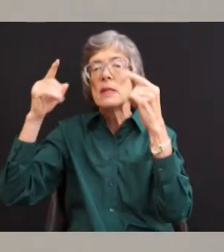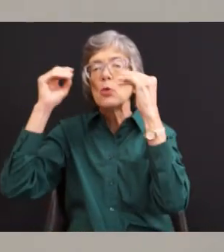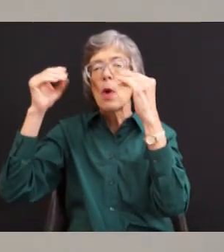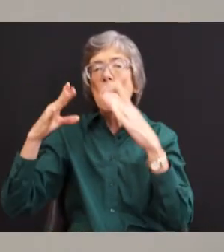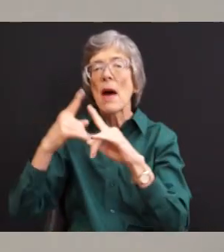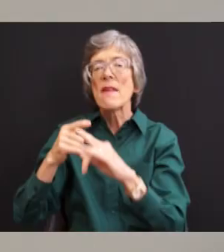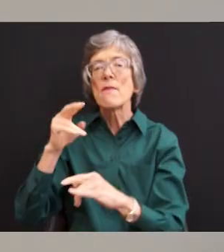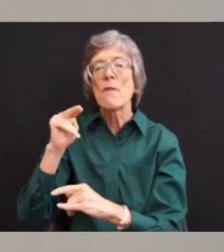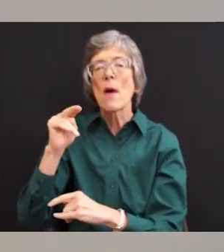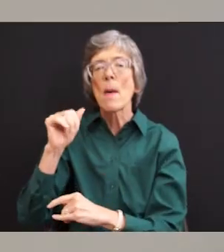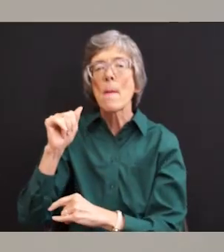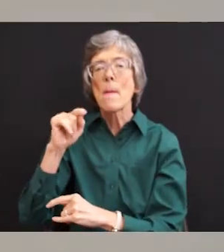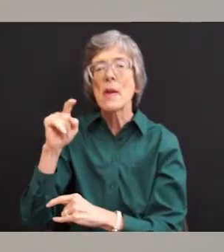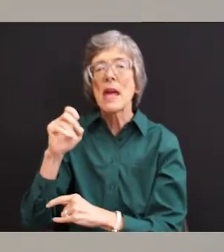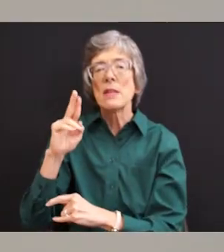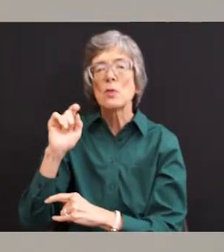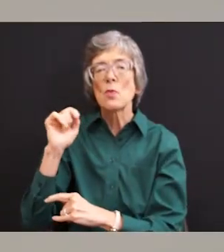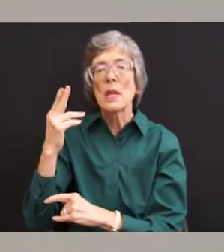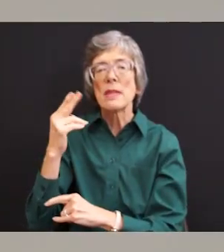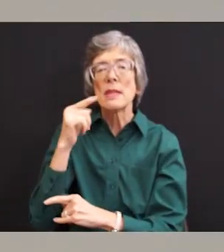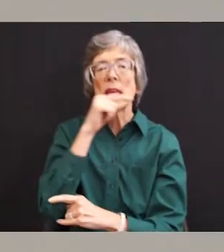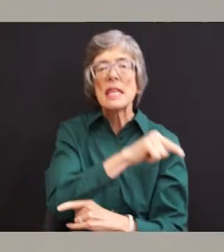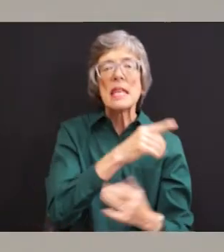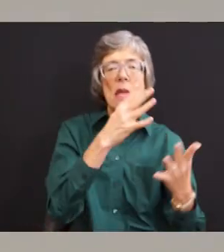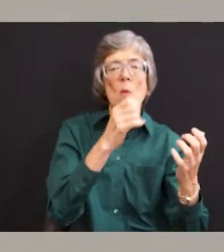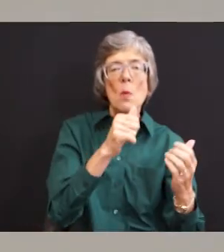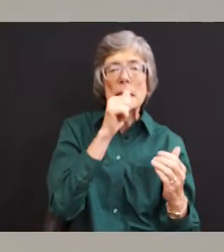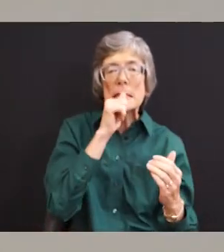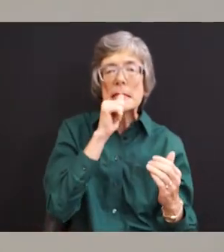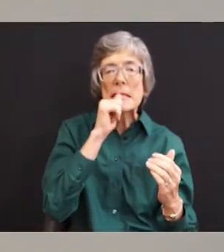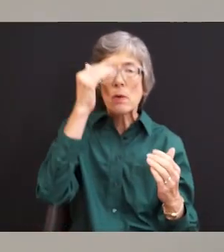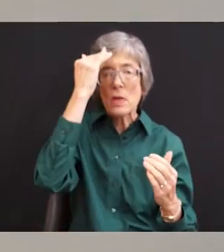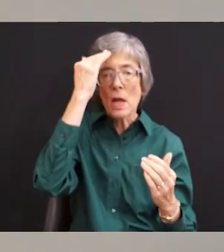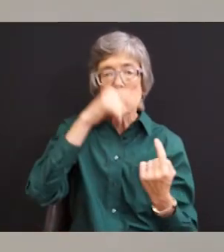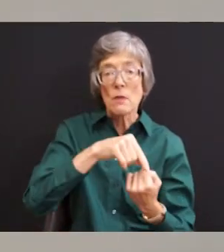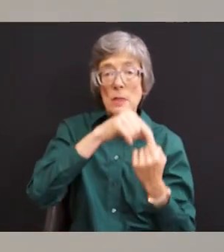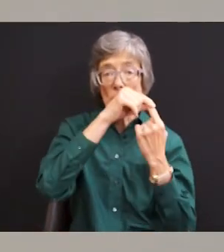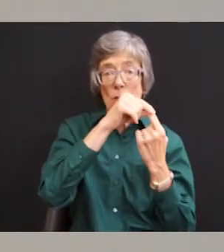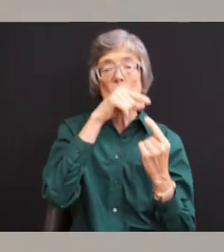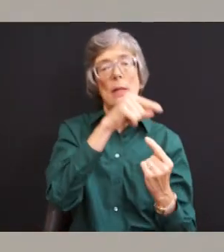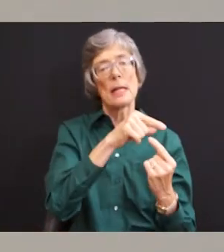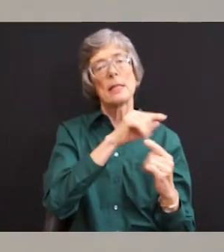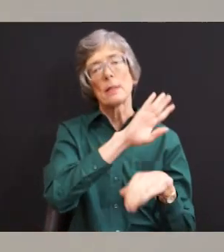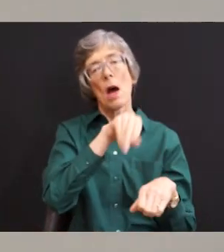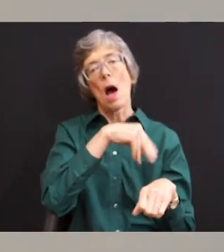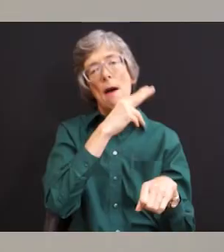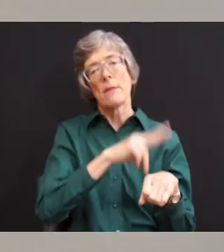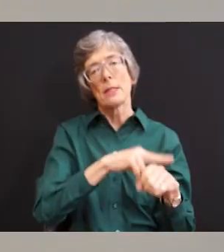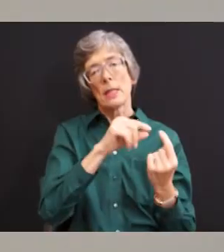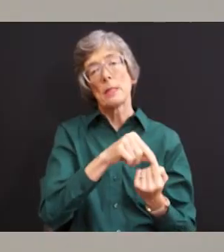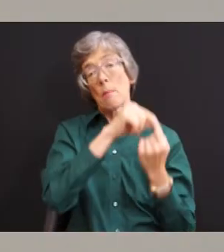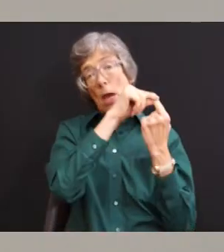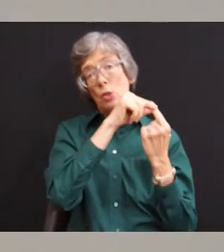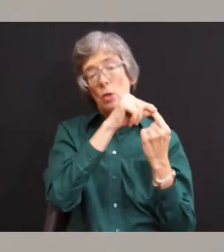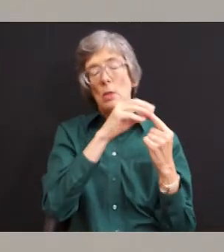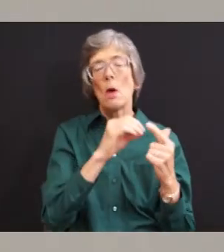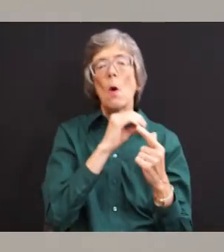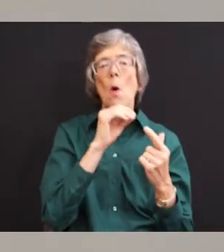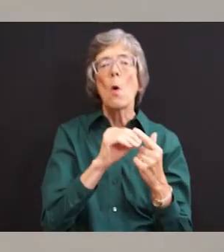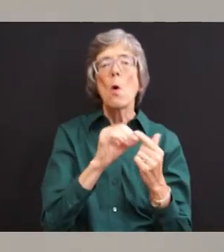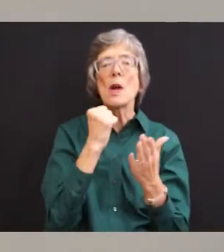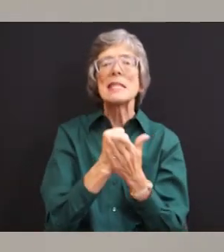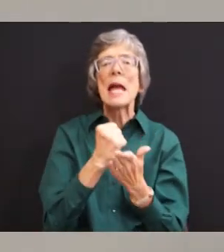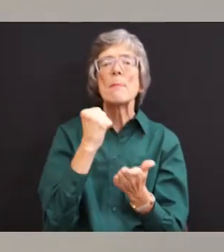either some secret knowledge only for the special, right, which he's obviously a part of, or a stamp of